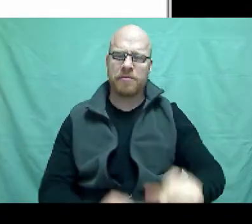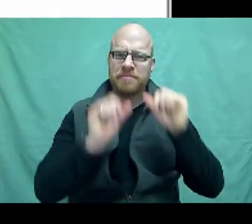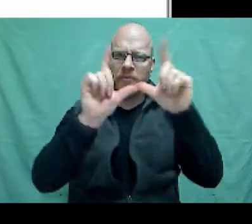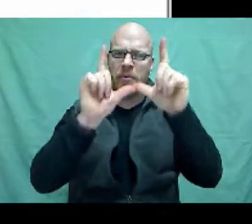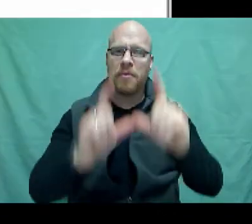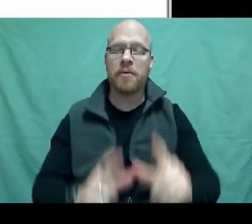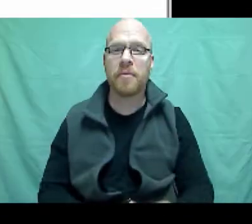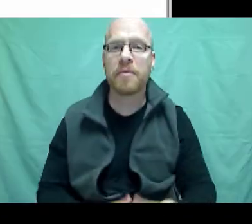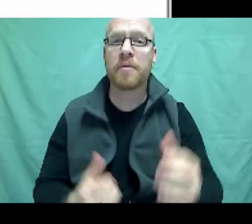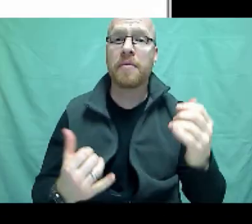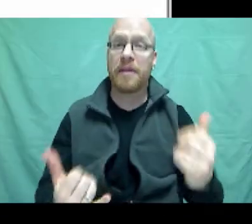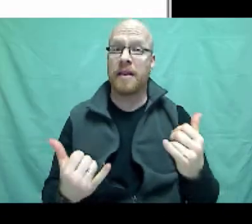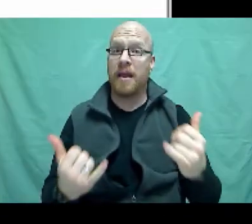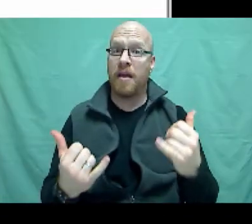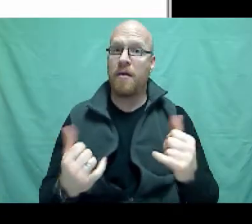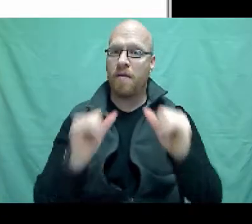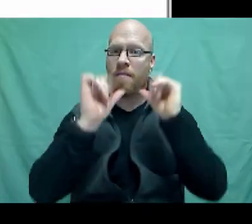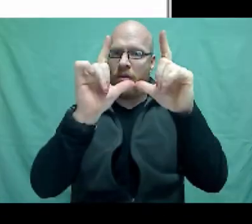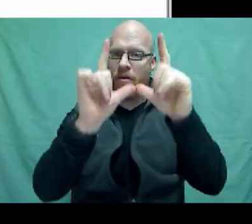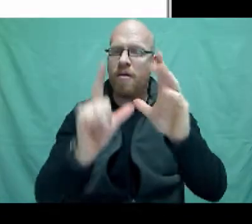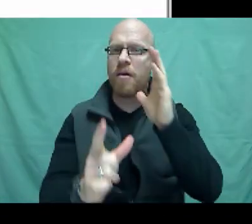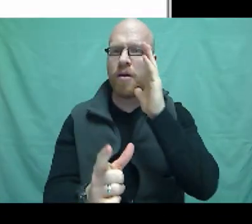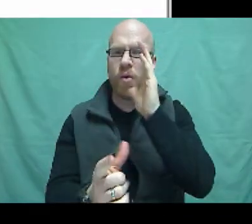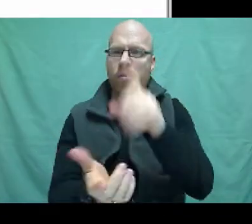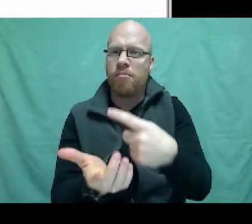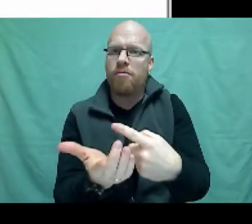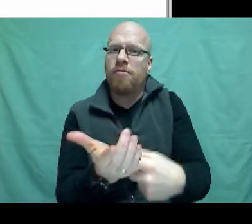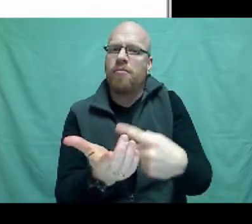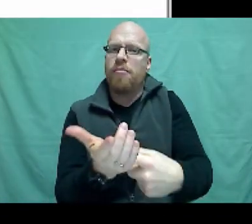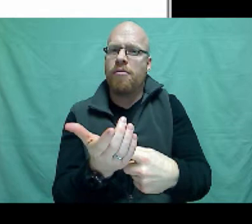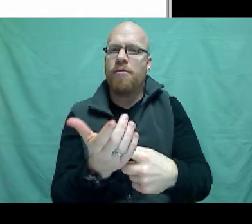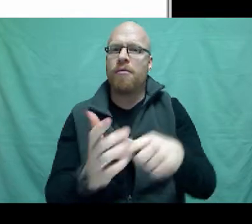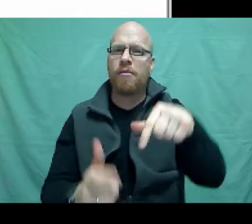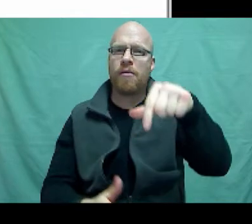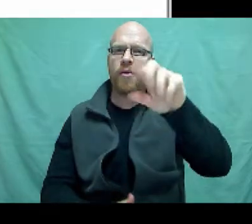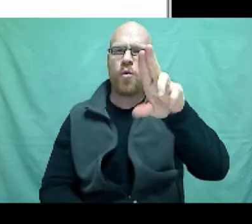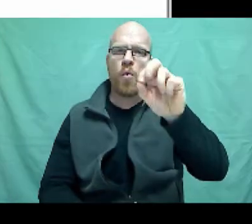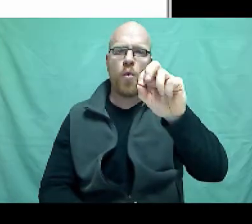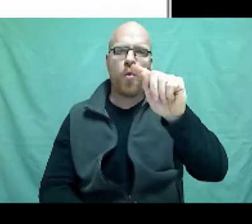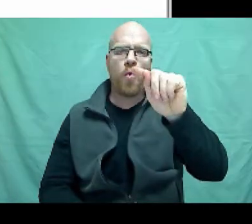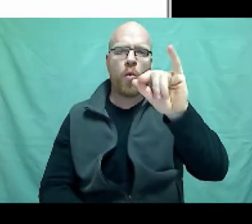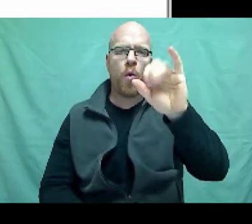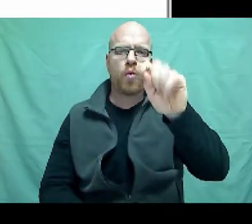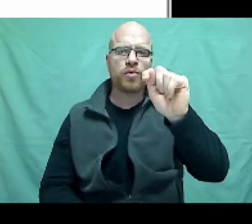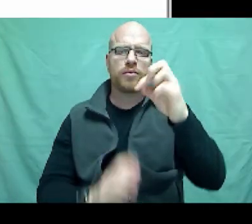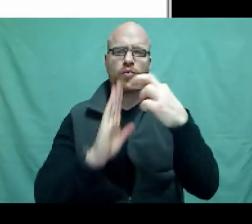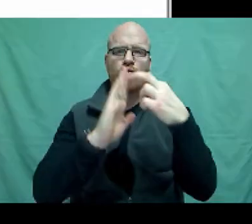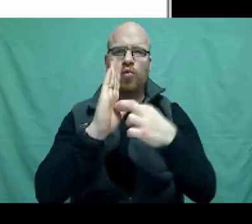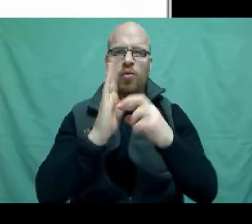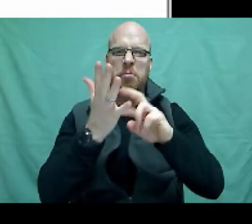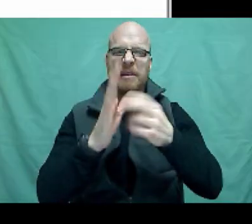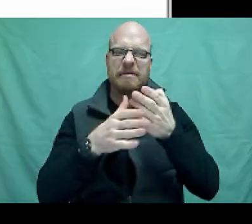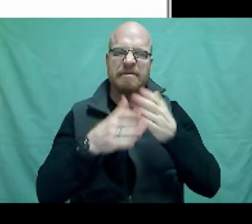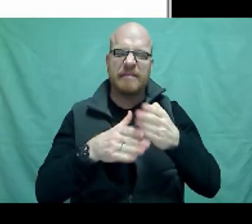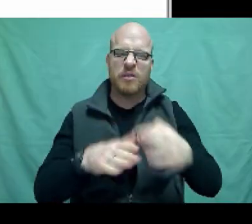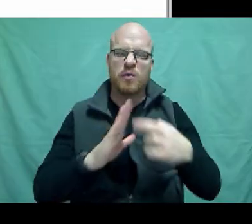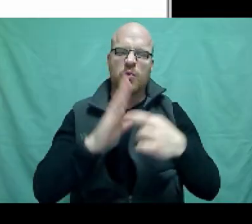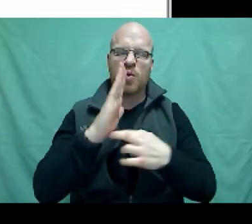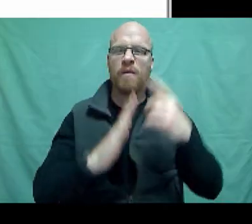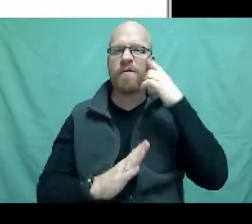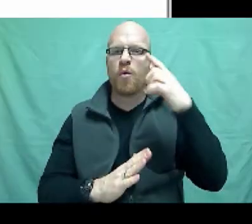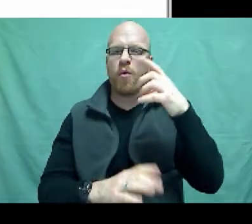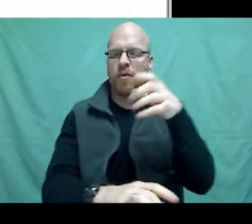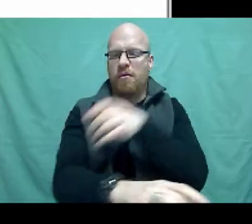Hello and welcome to this vlog. Now this vlog is going to discuss or deal with the quotient